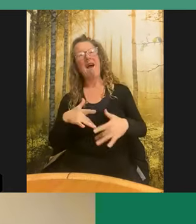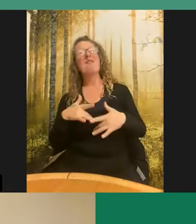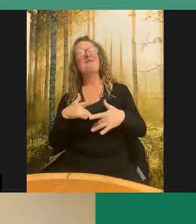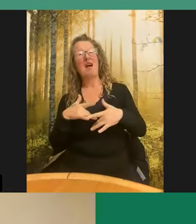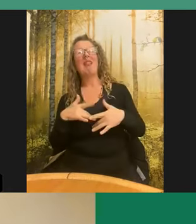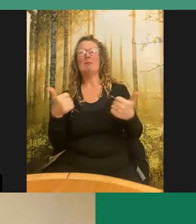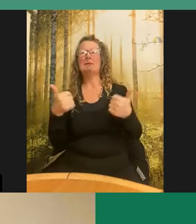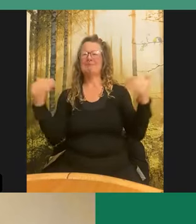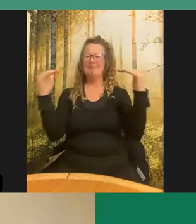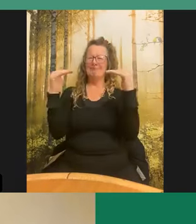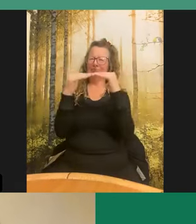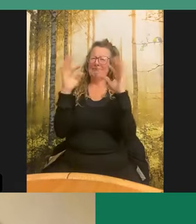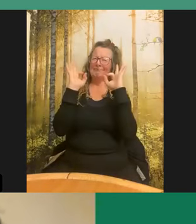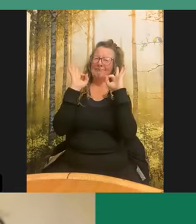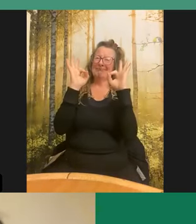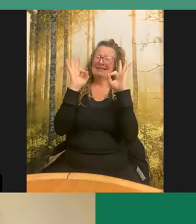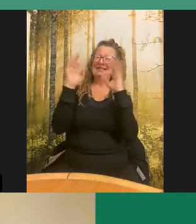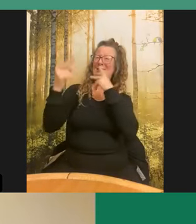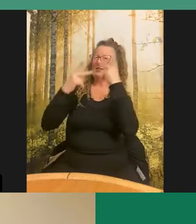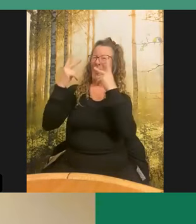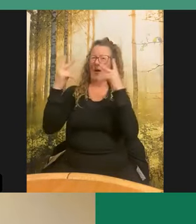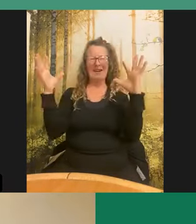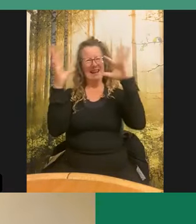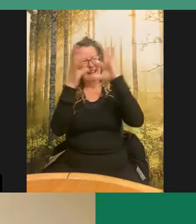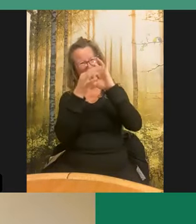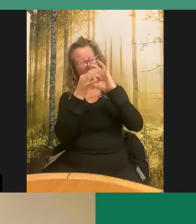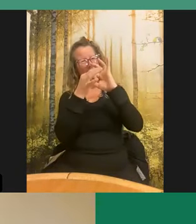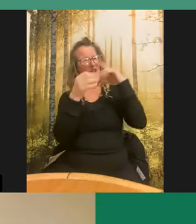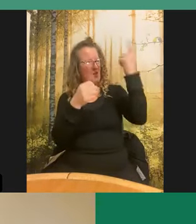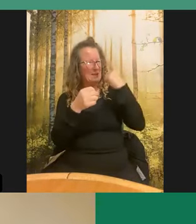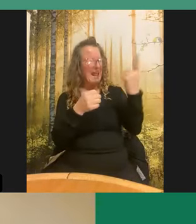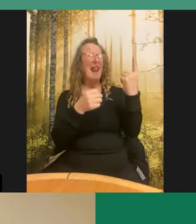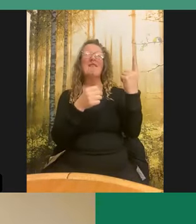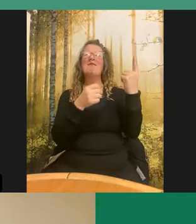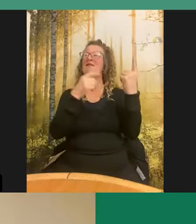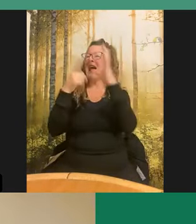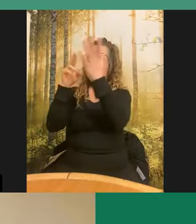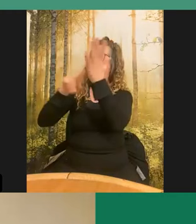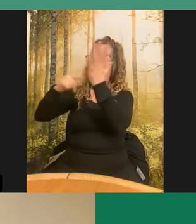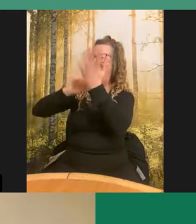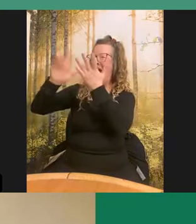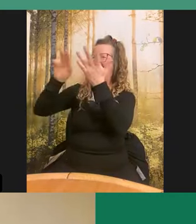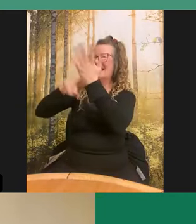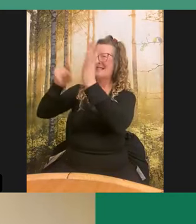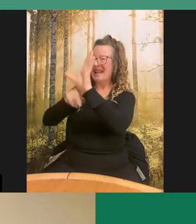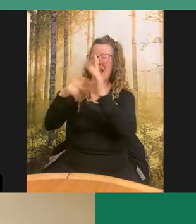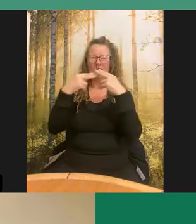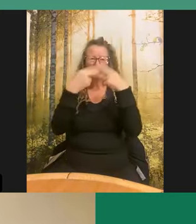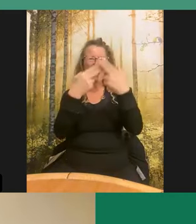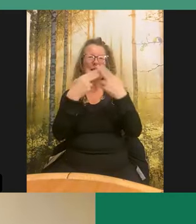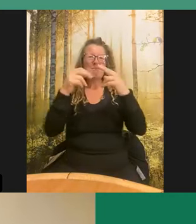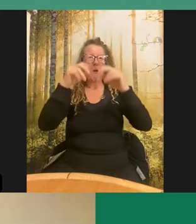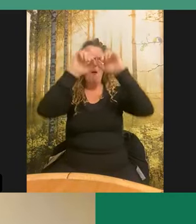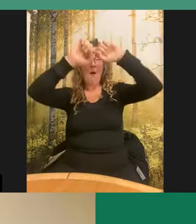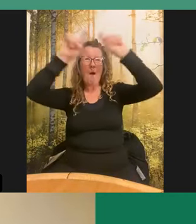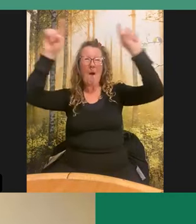song to play to kind of link you and Anthony's work together, in that in the transport room in your digital space,